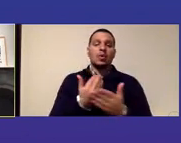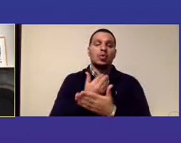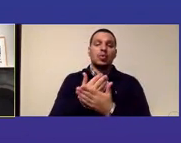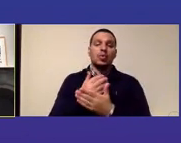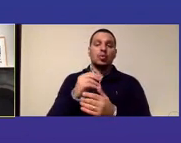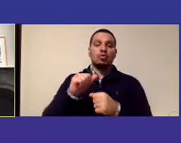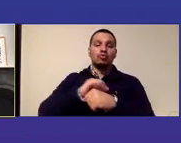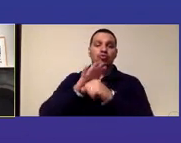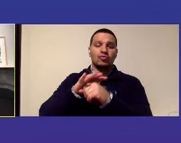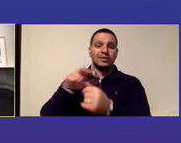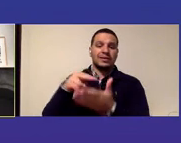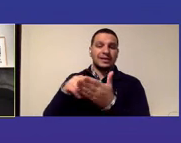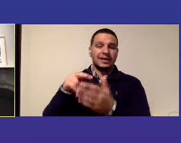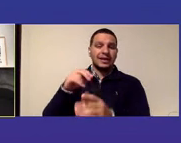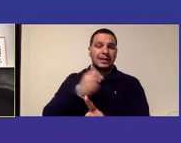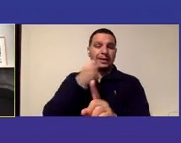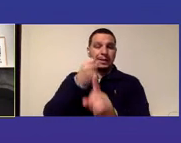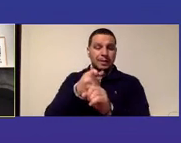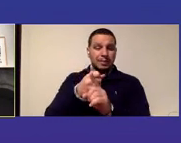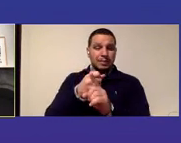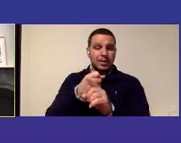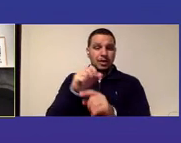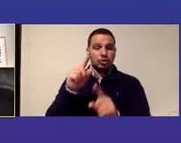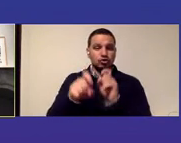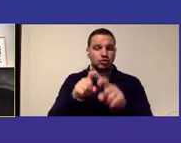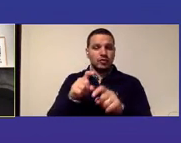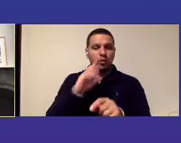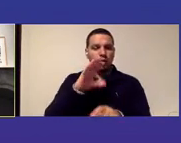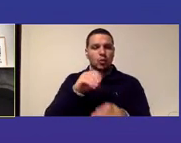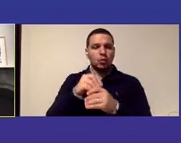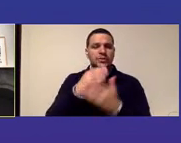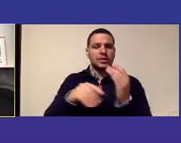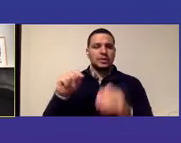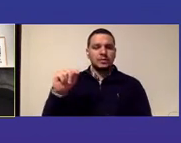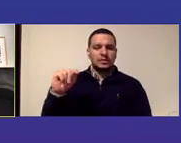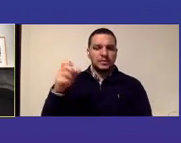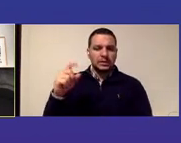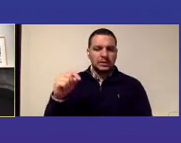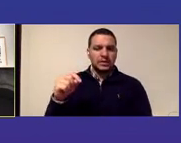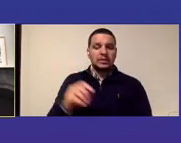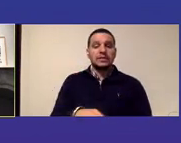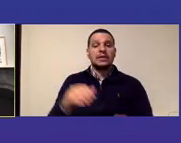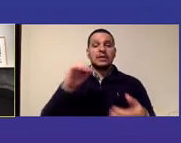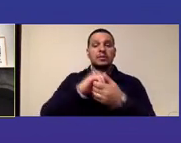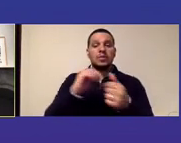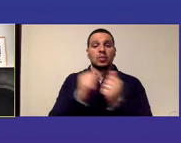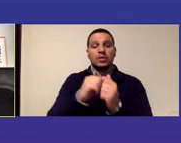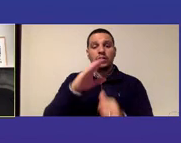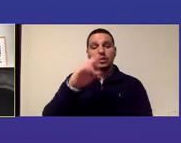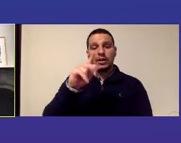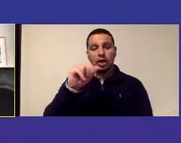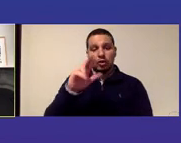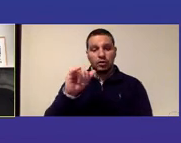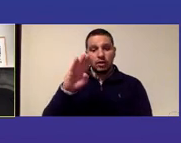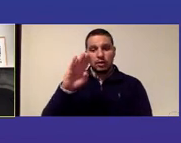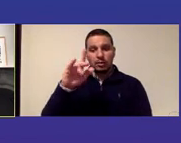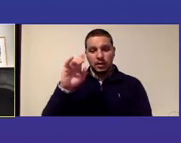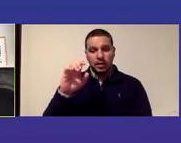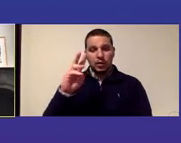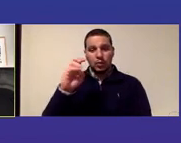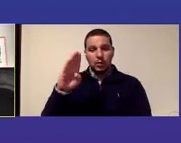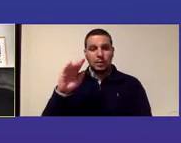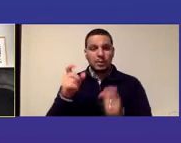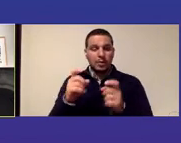it includes some text that I am about to name now. In collaboration with Carrie Blake of Web Management, we launched two